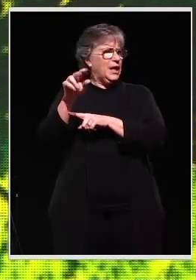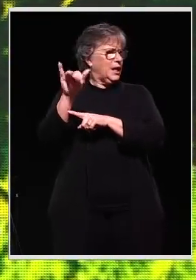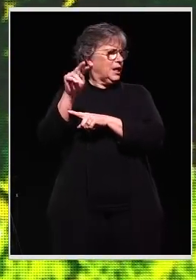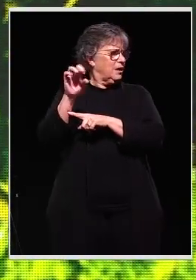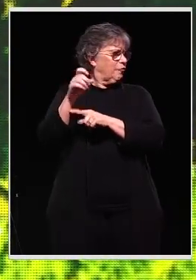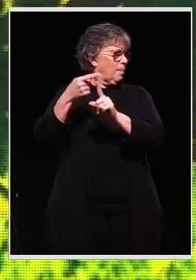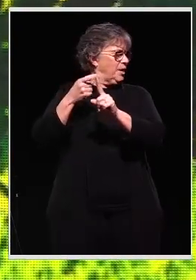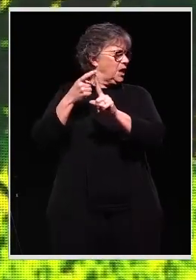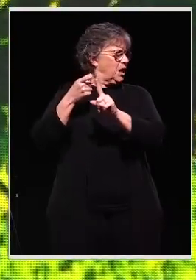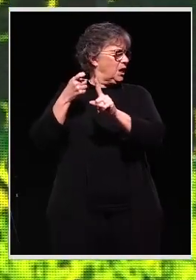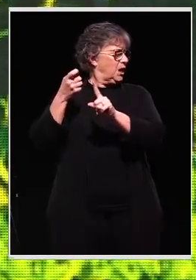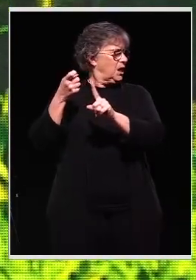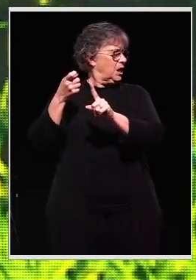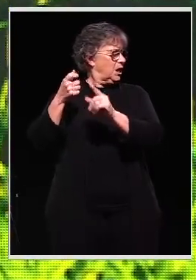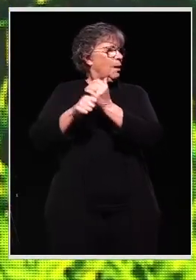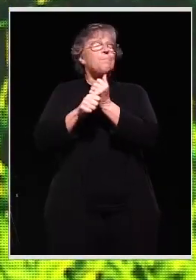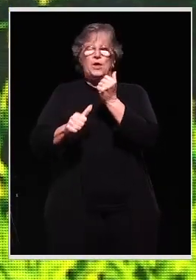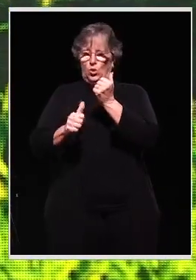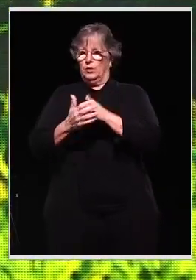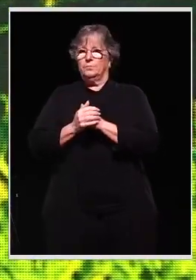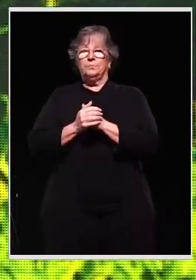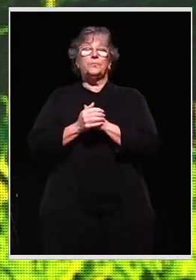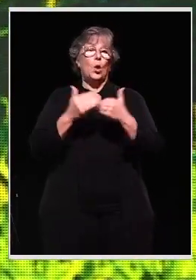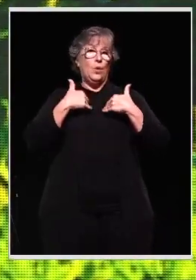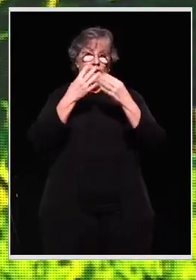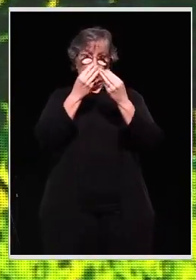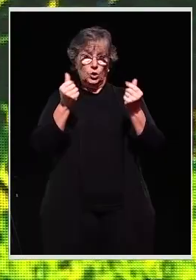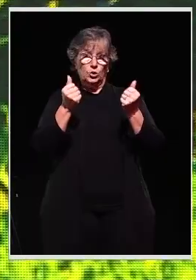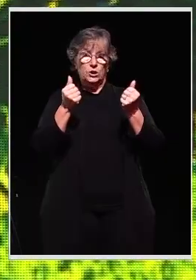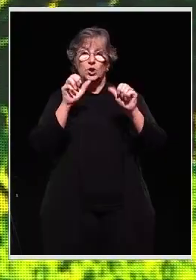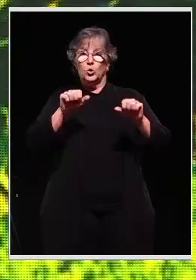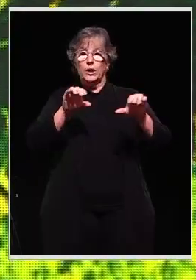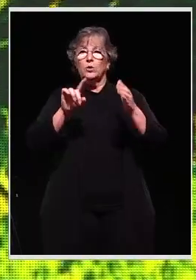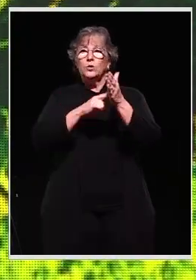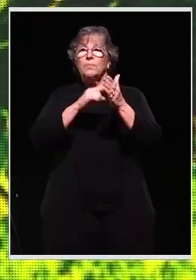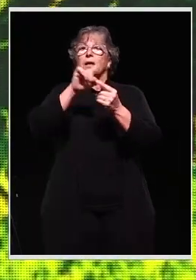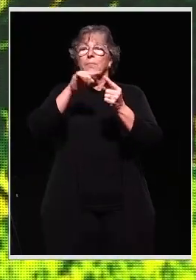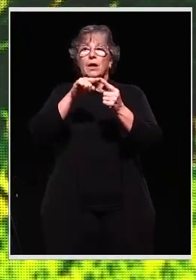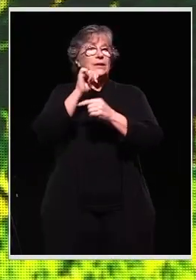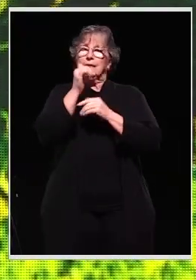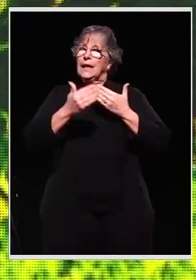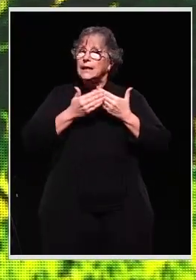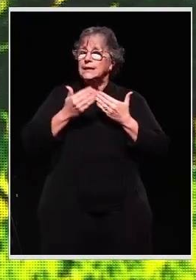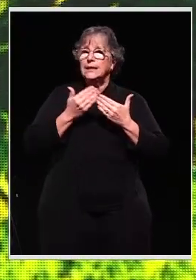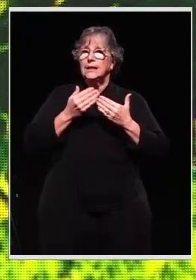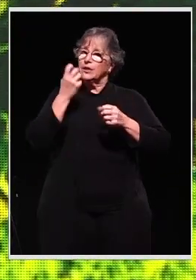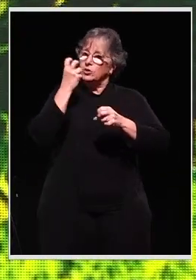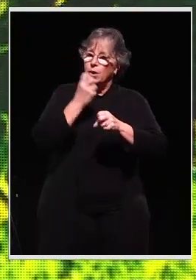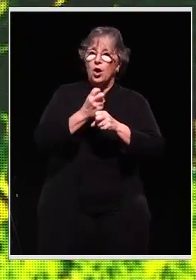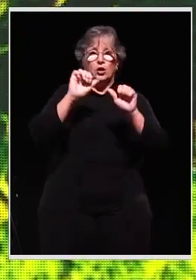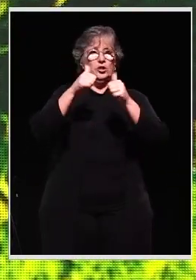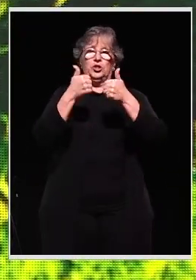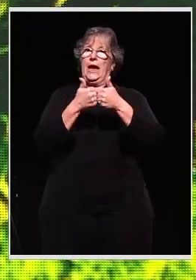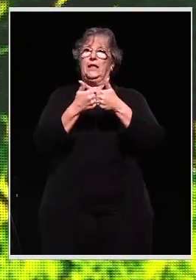so it's an attractive target in the sense that there are solutions. You can do something about it. It's not easy. There's some pretty difficult challenges